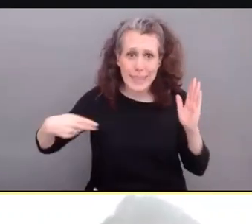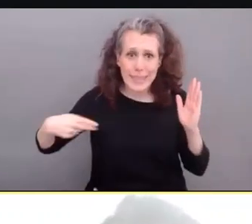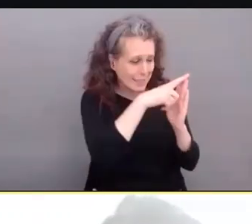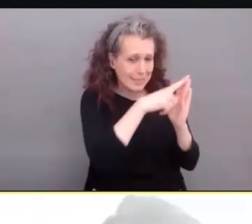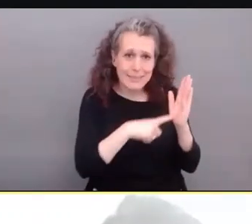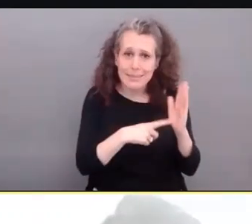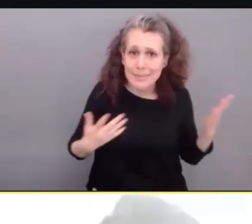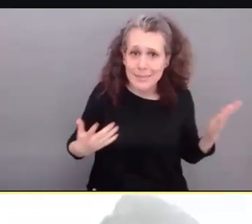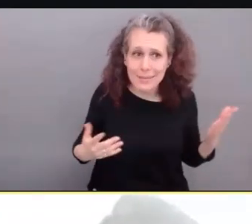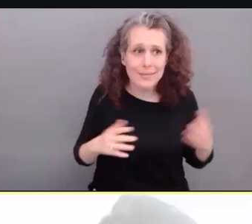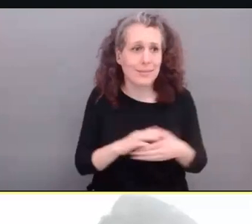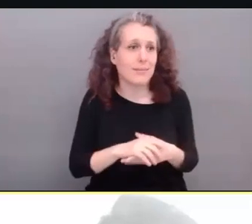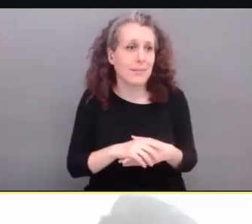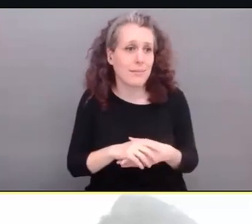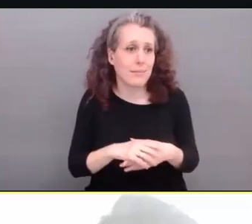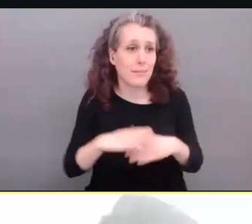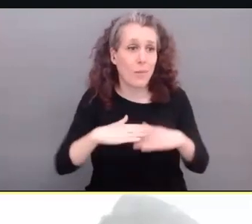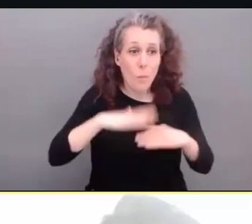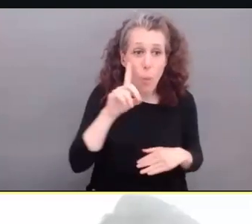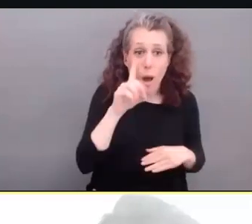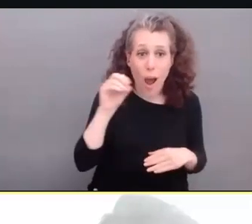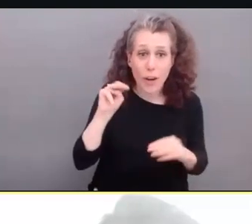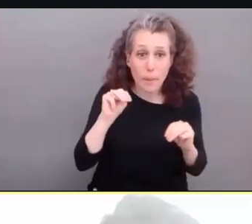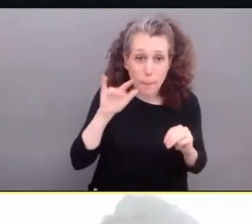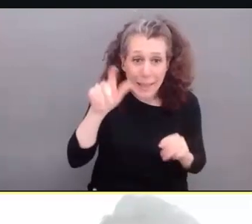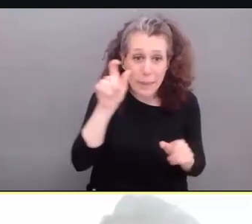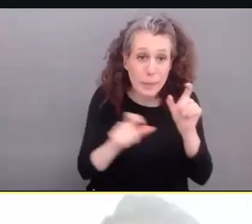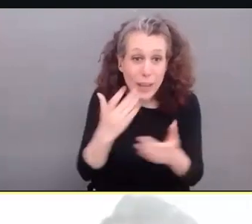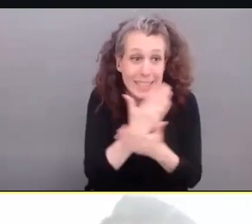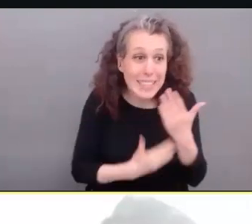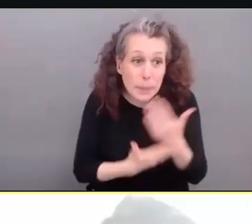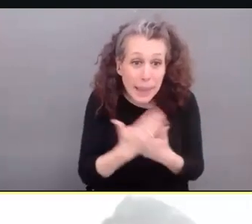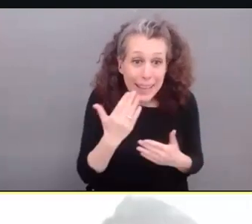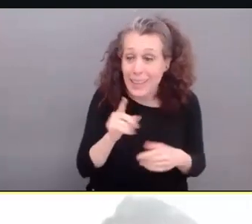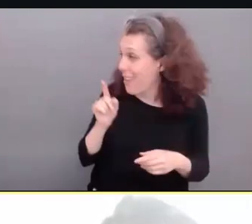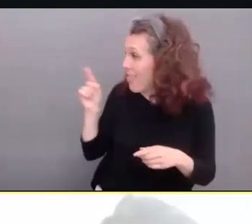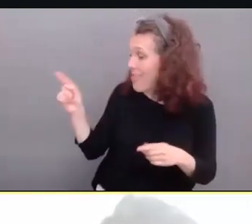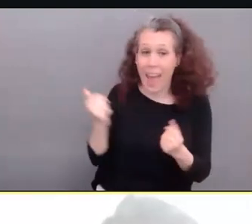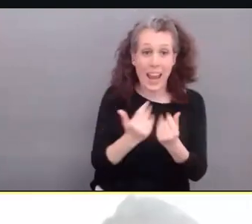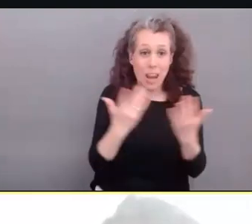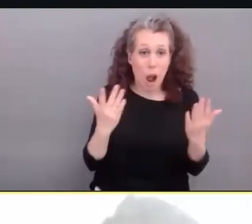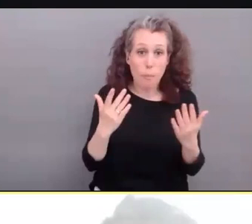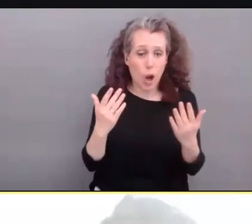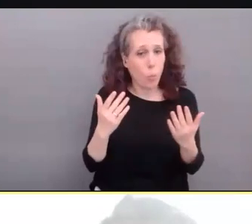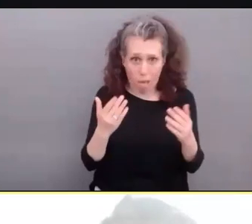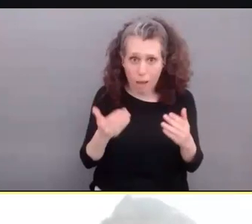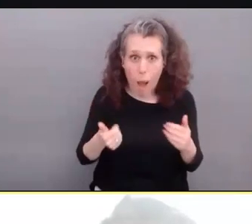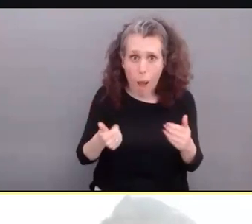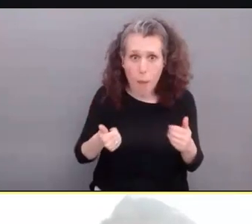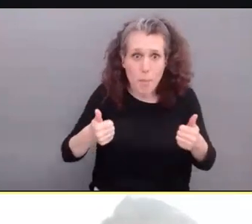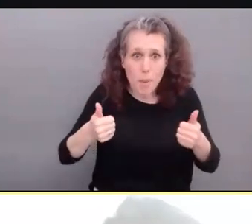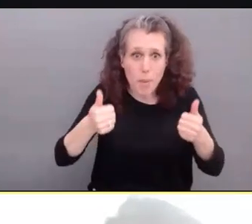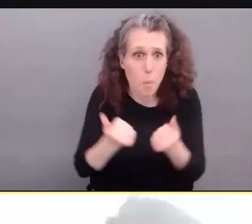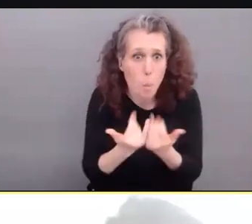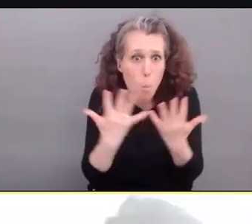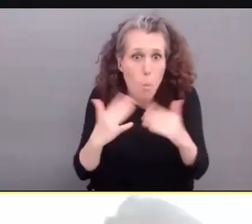have more than 100 million persons with disabilities, and this number is set to rise. We have also,